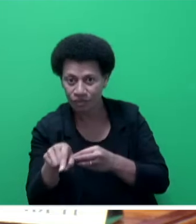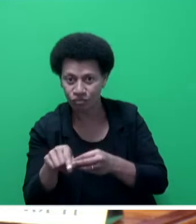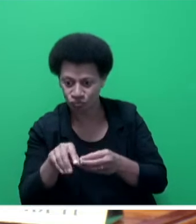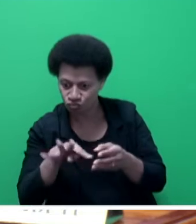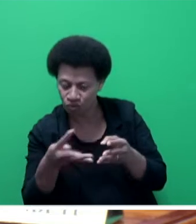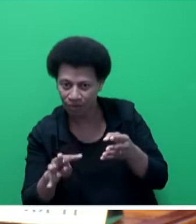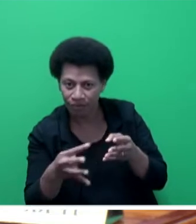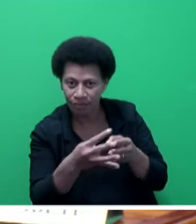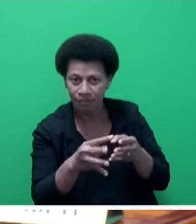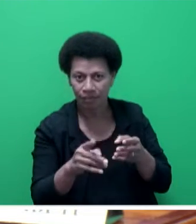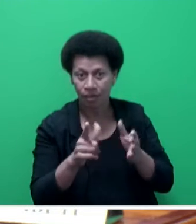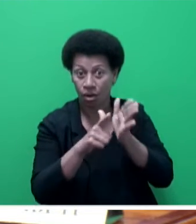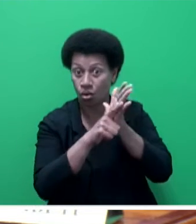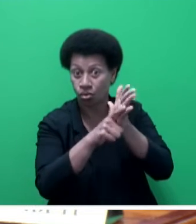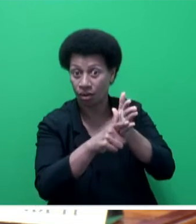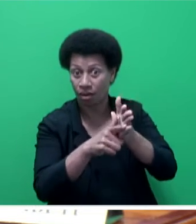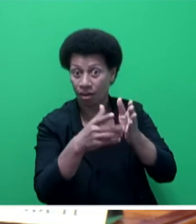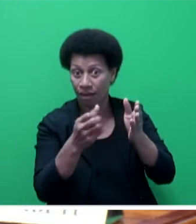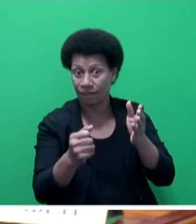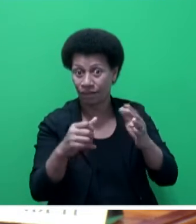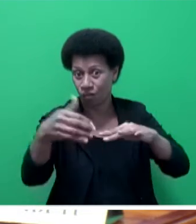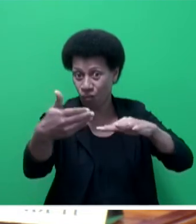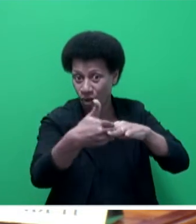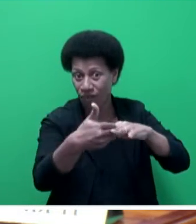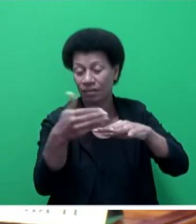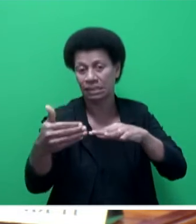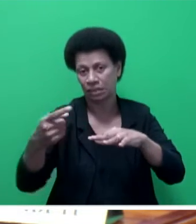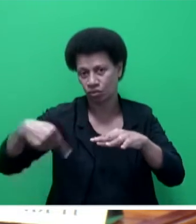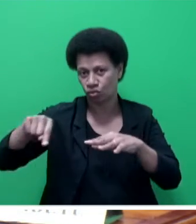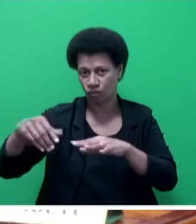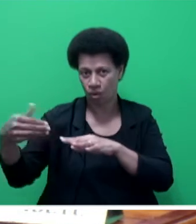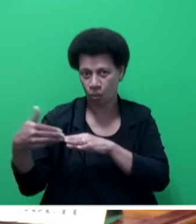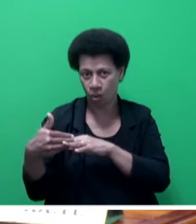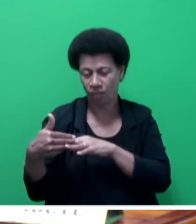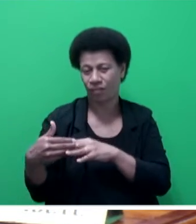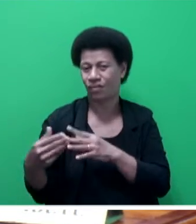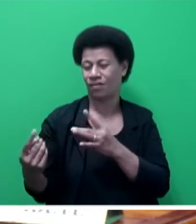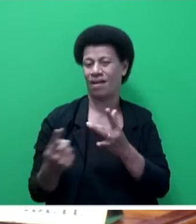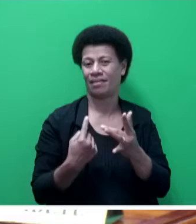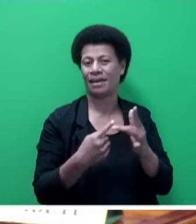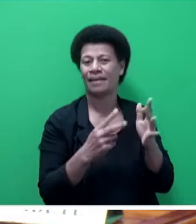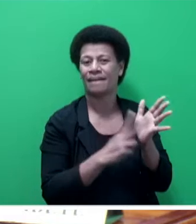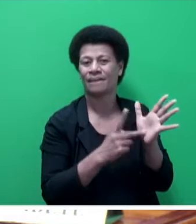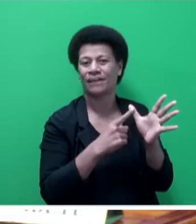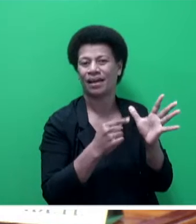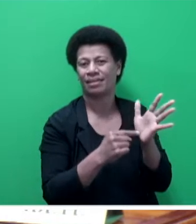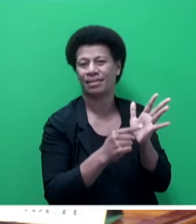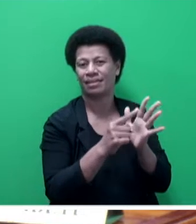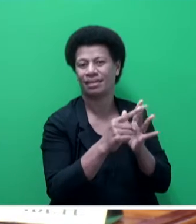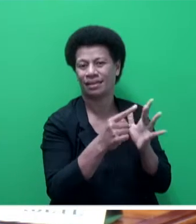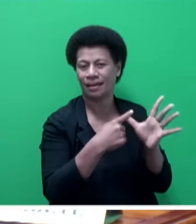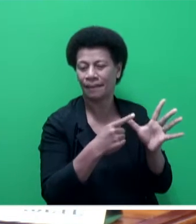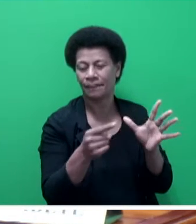gauges, one in Lautoka Wharf, one in Suva Wharf, and one in Watia, in the Mba and